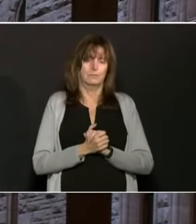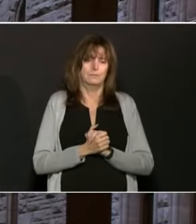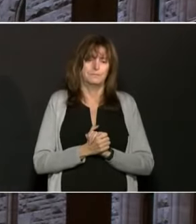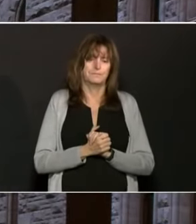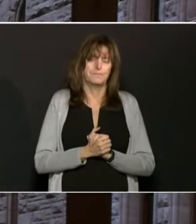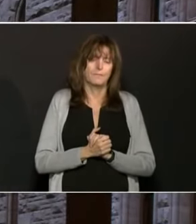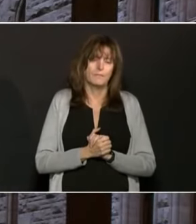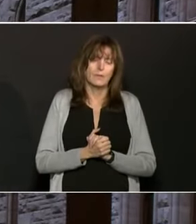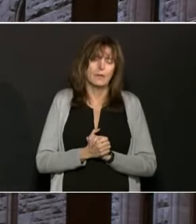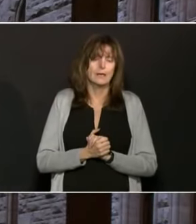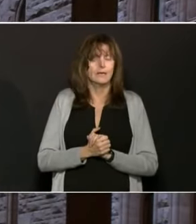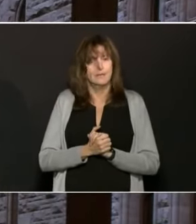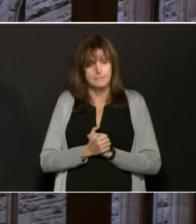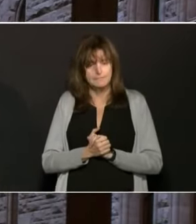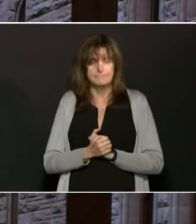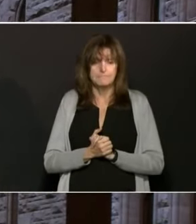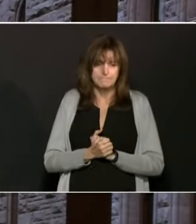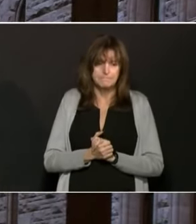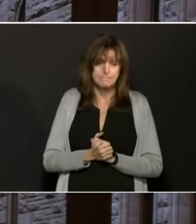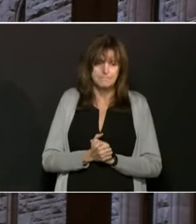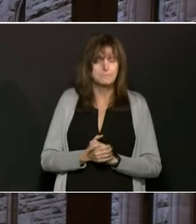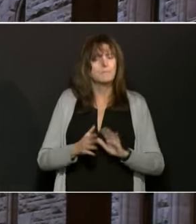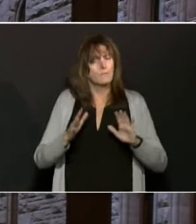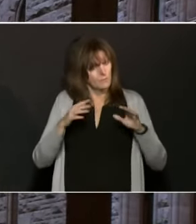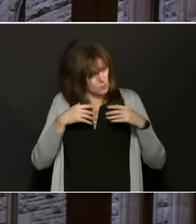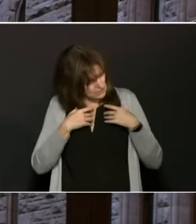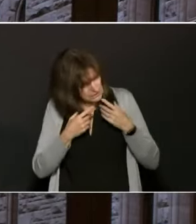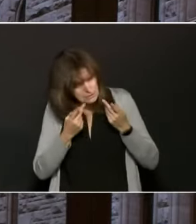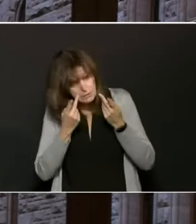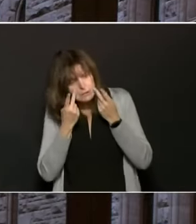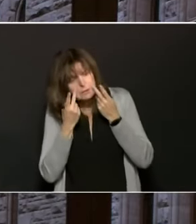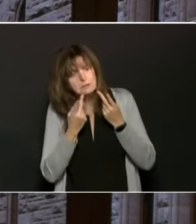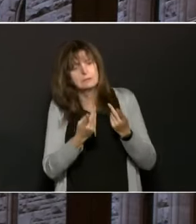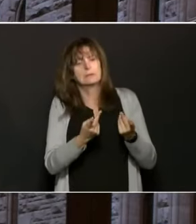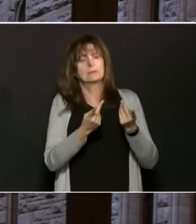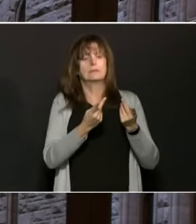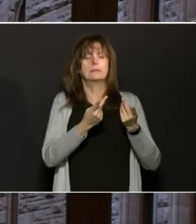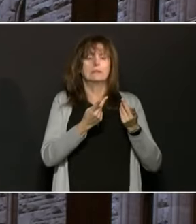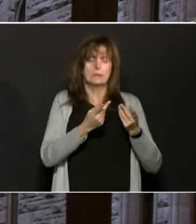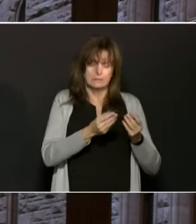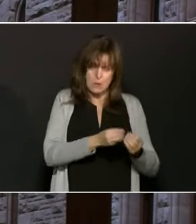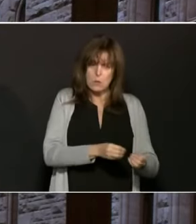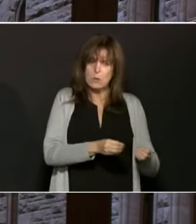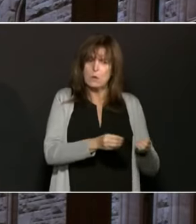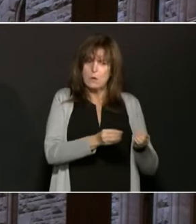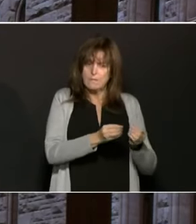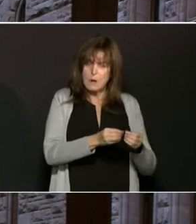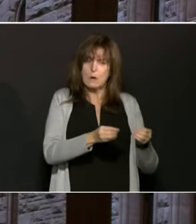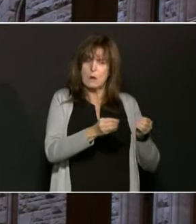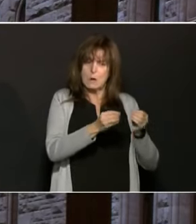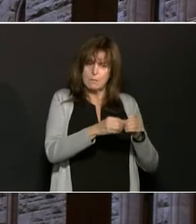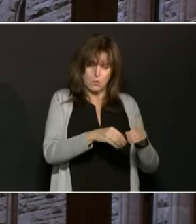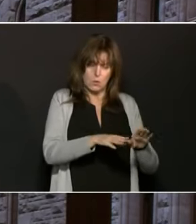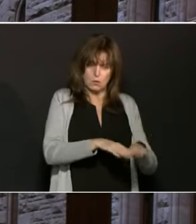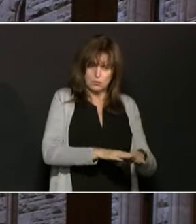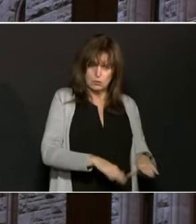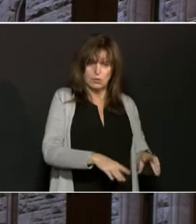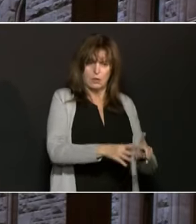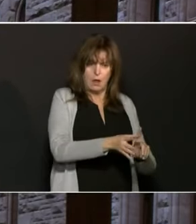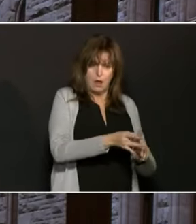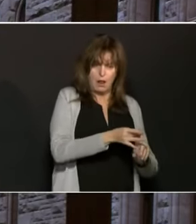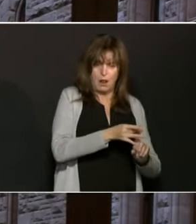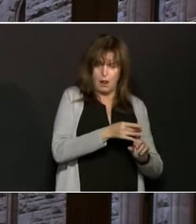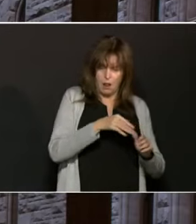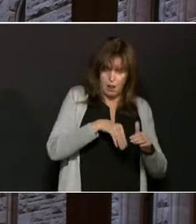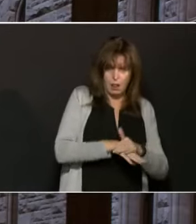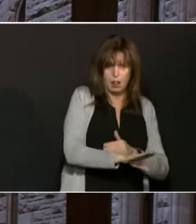while we do see some children, they're bringing more into the schools, so we certainly don't want to go